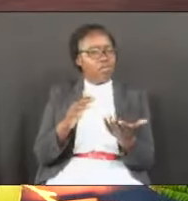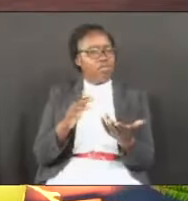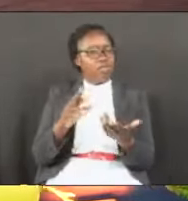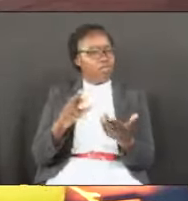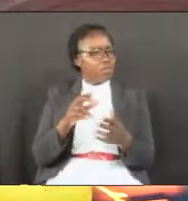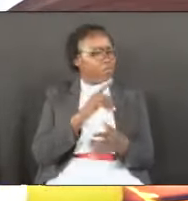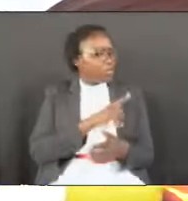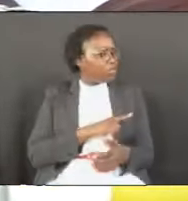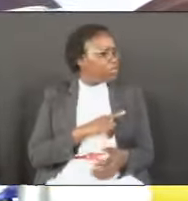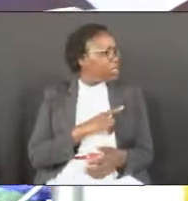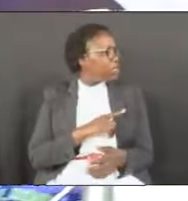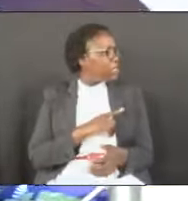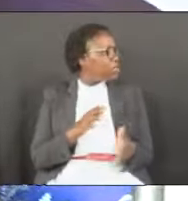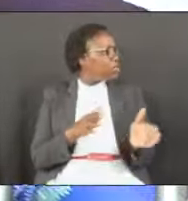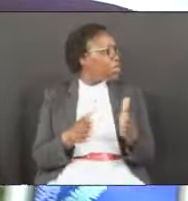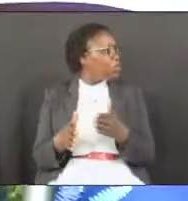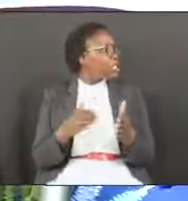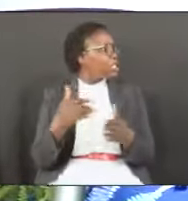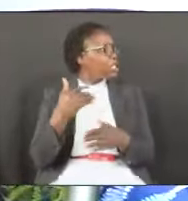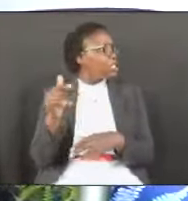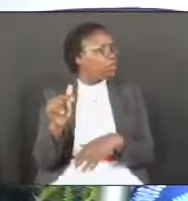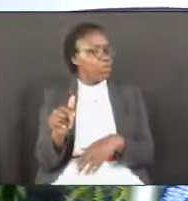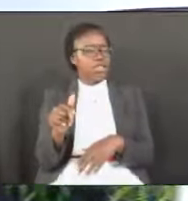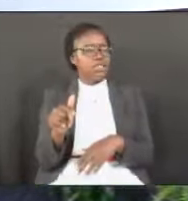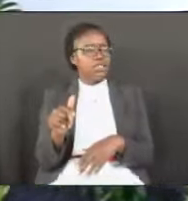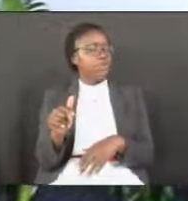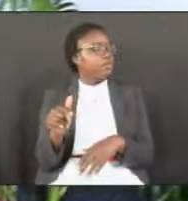But the last point then I see it.